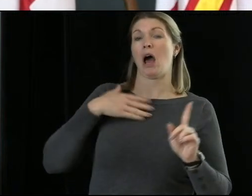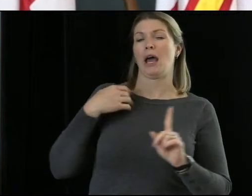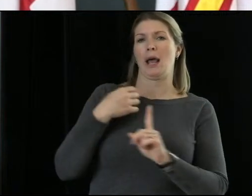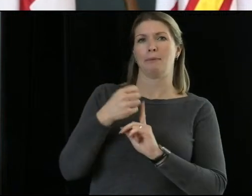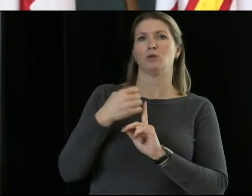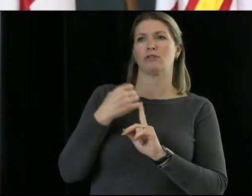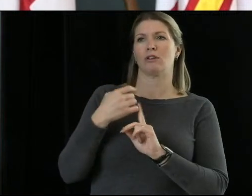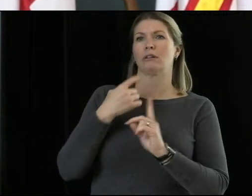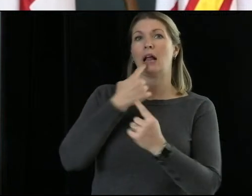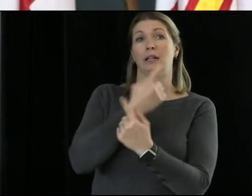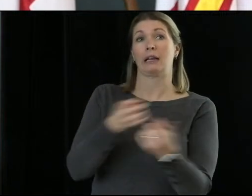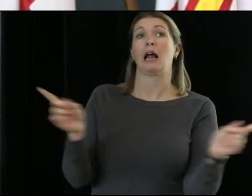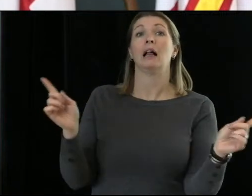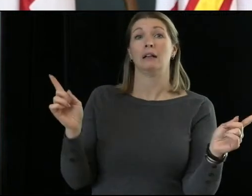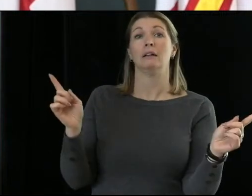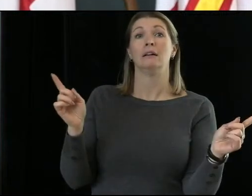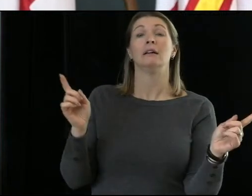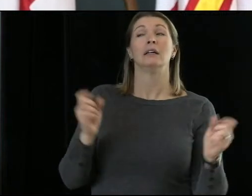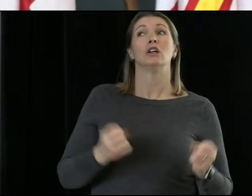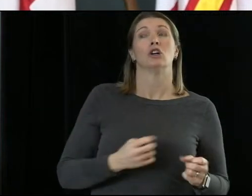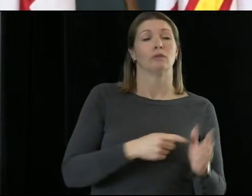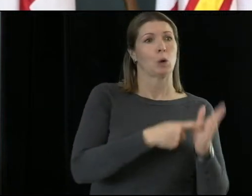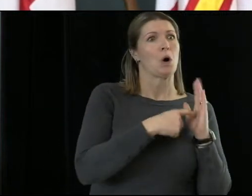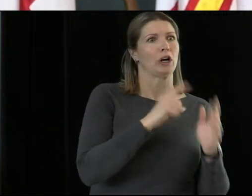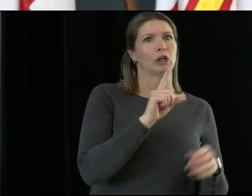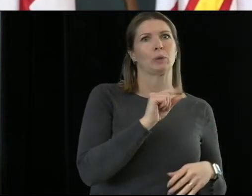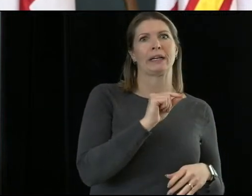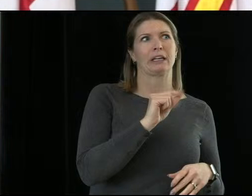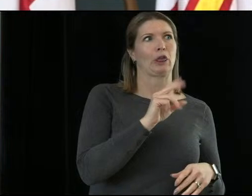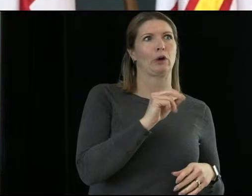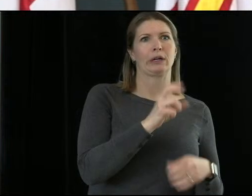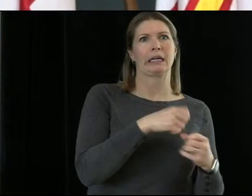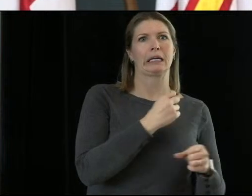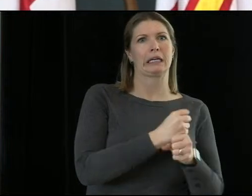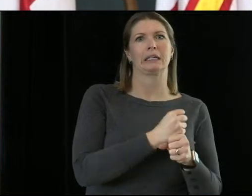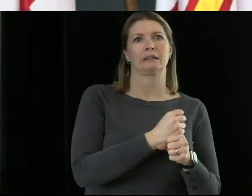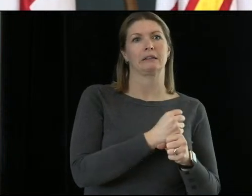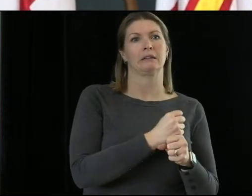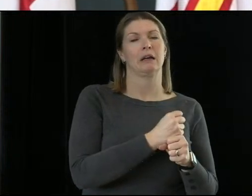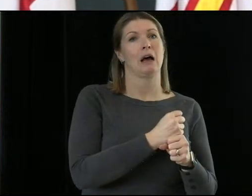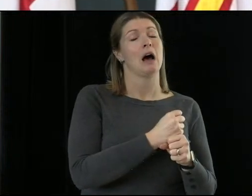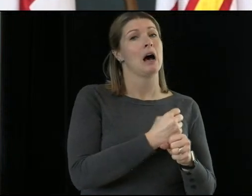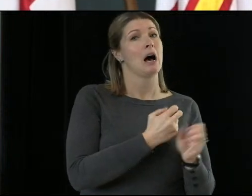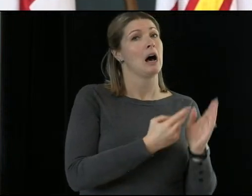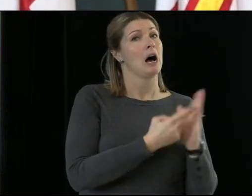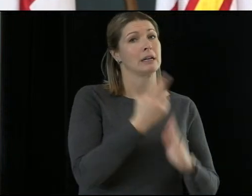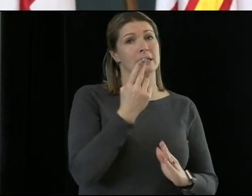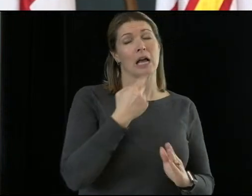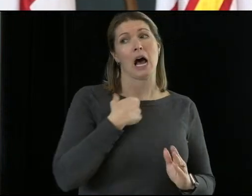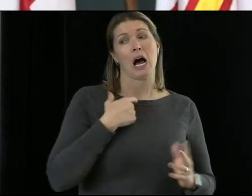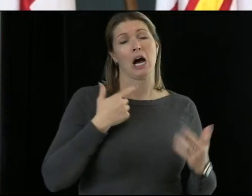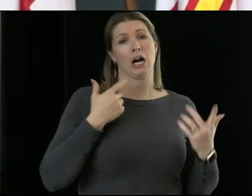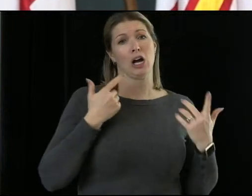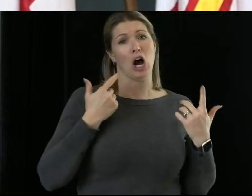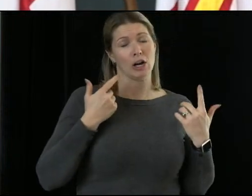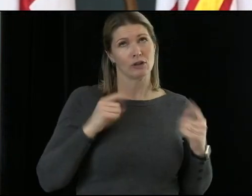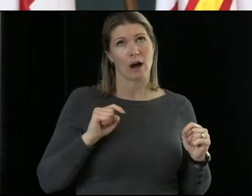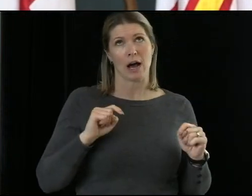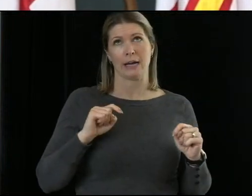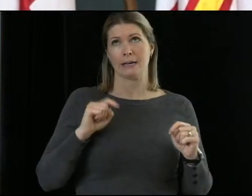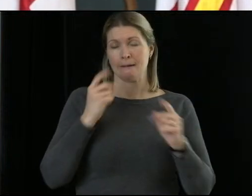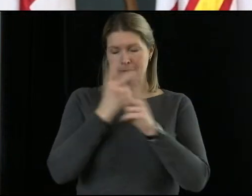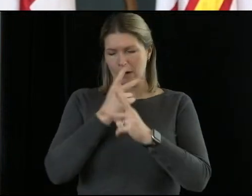took decades to get to that point, and I can attest that I explored every conceivable avenue before filing at